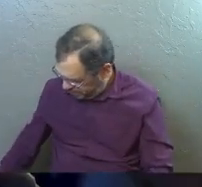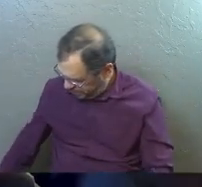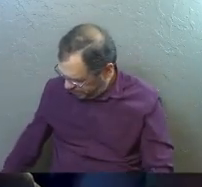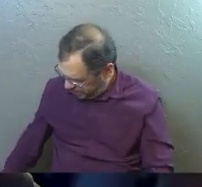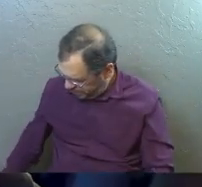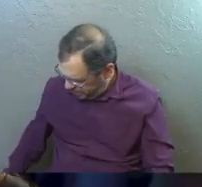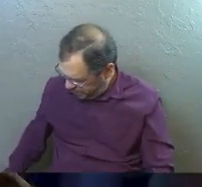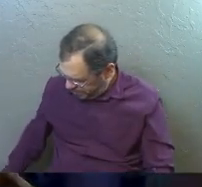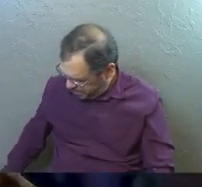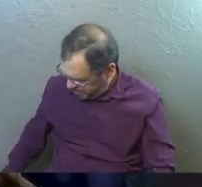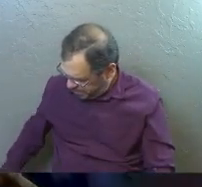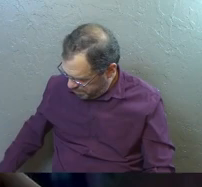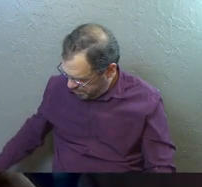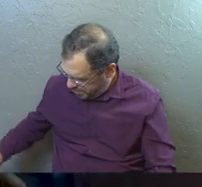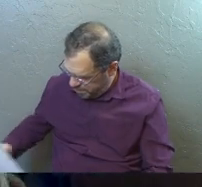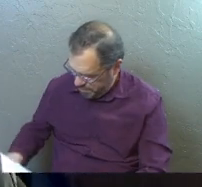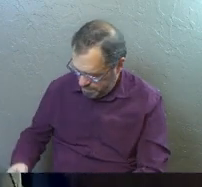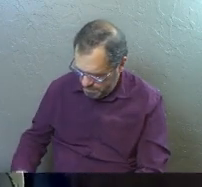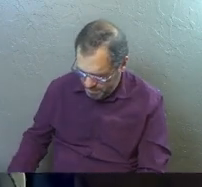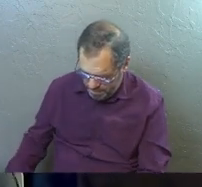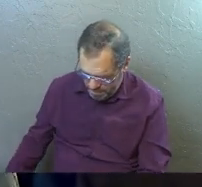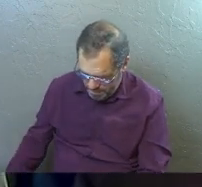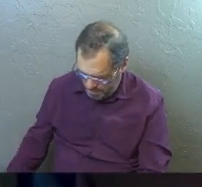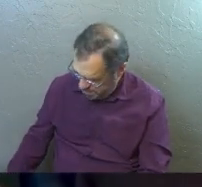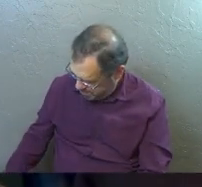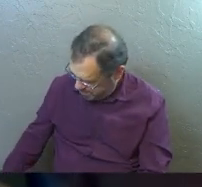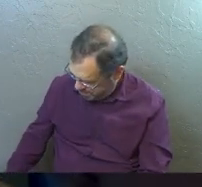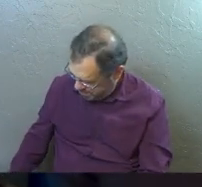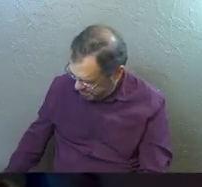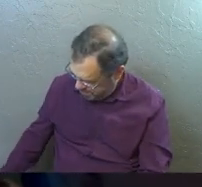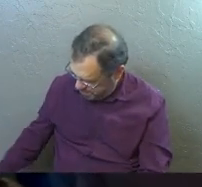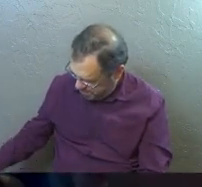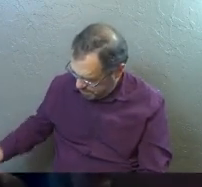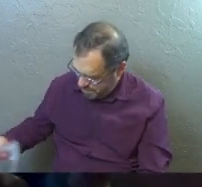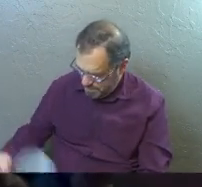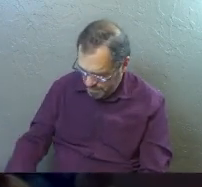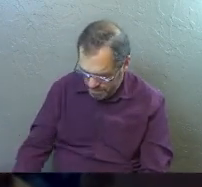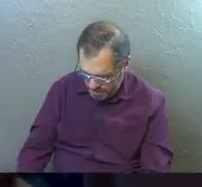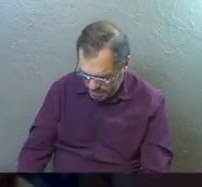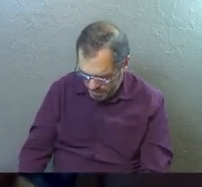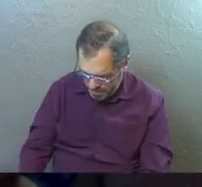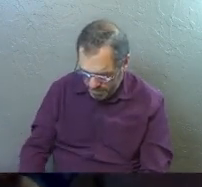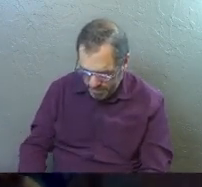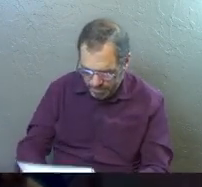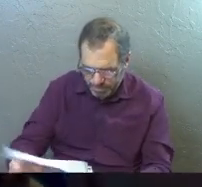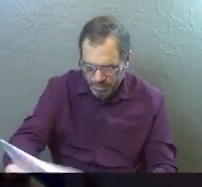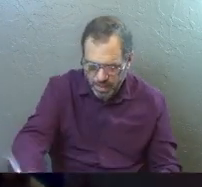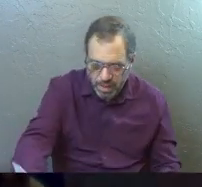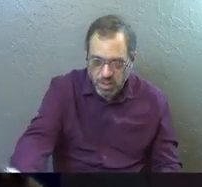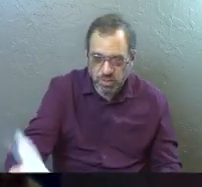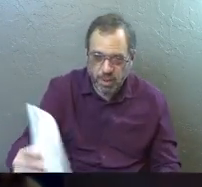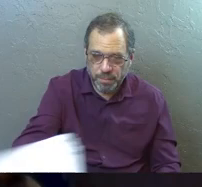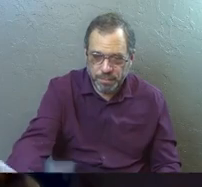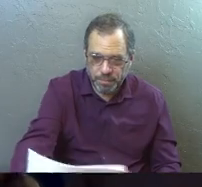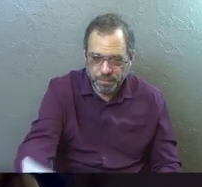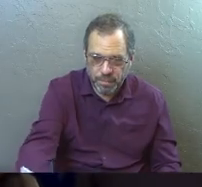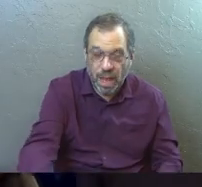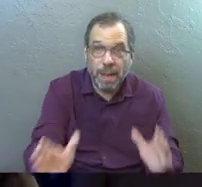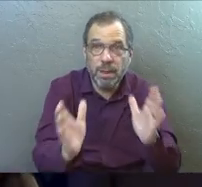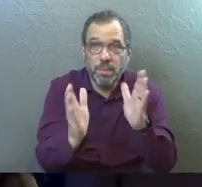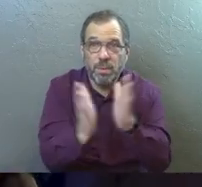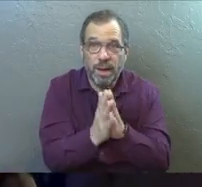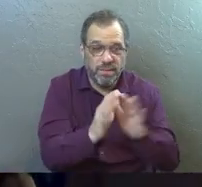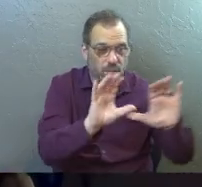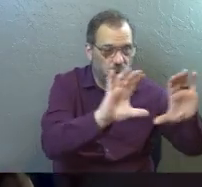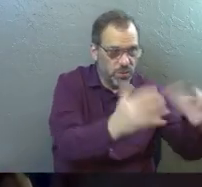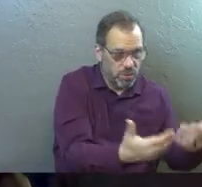Guys, thanks for doing this with us. I'm going to pray for you. I'm going to pray for two groups of you. First